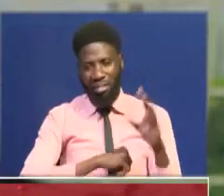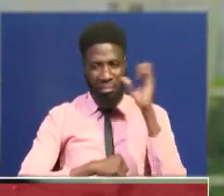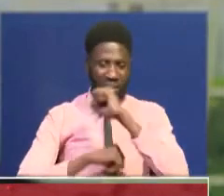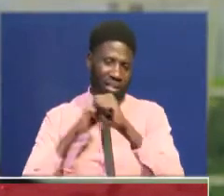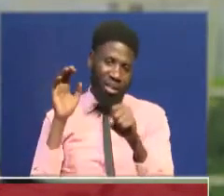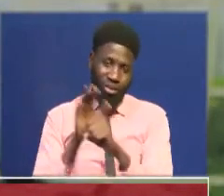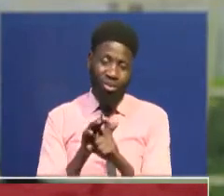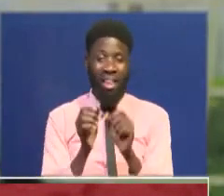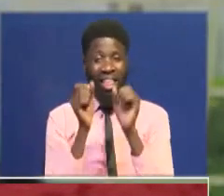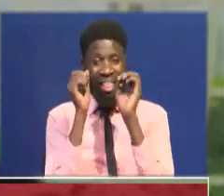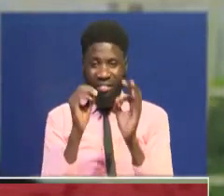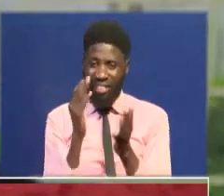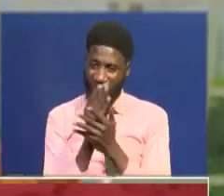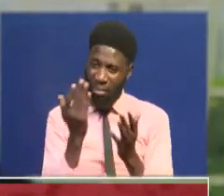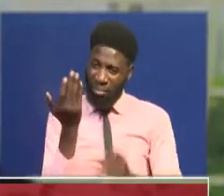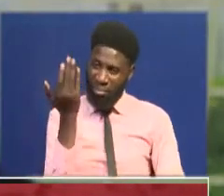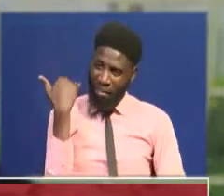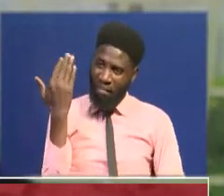ikuje Meru,